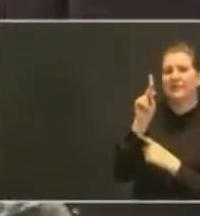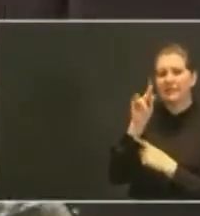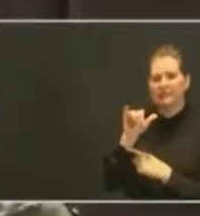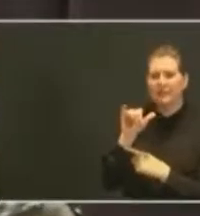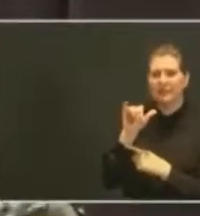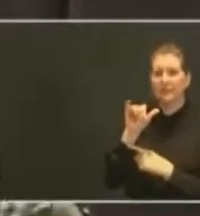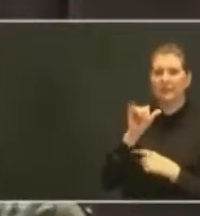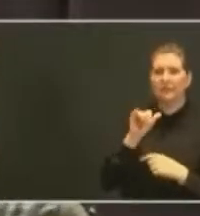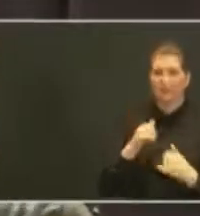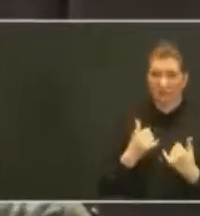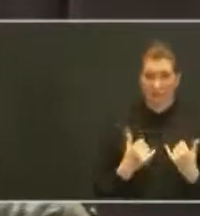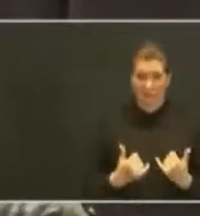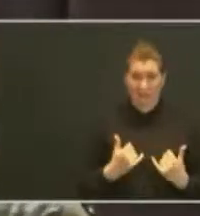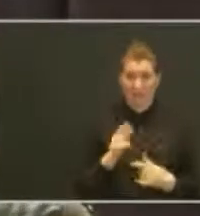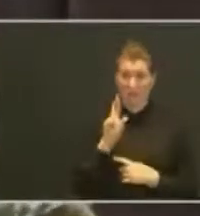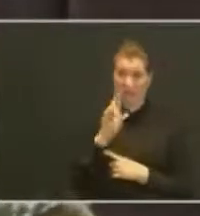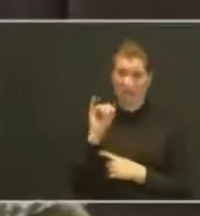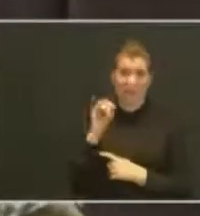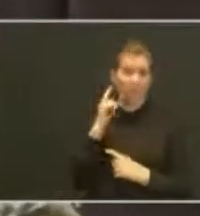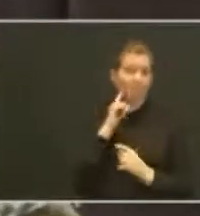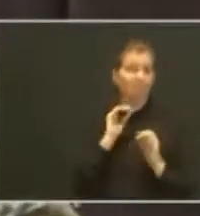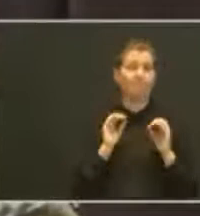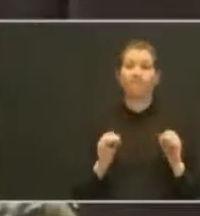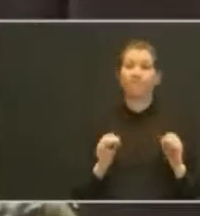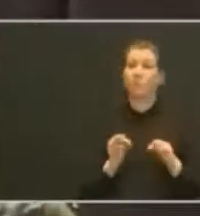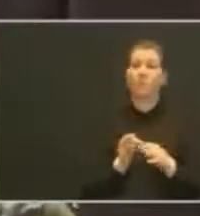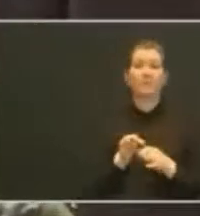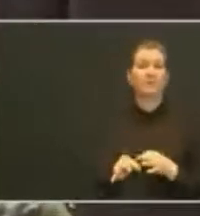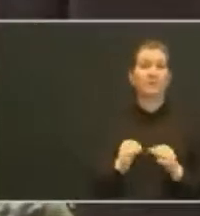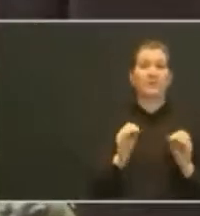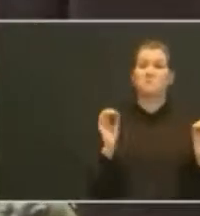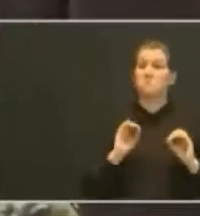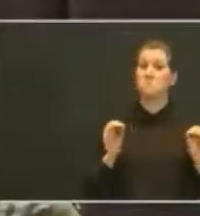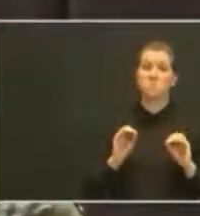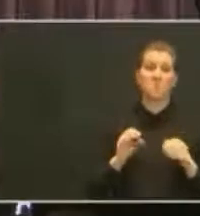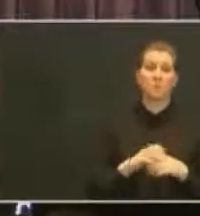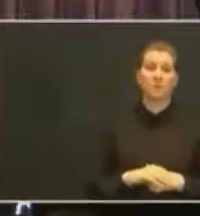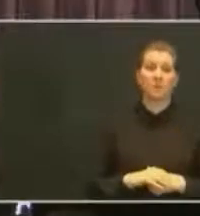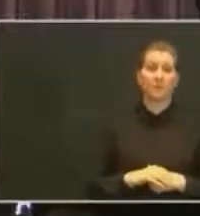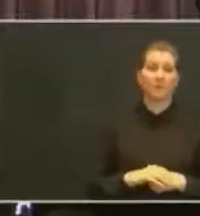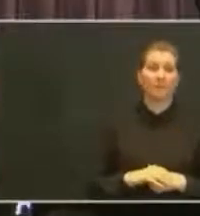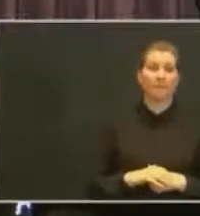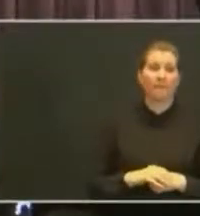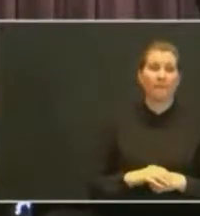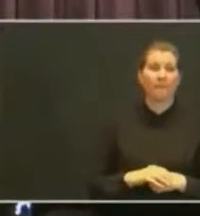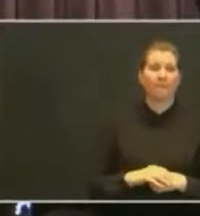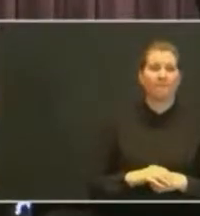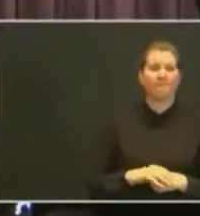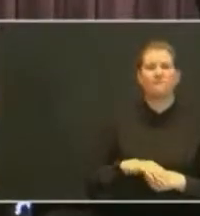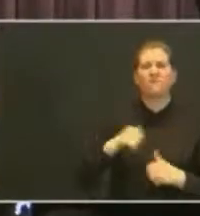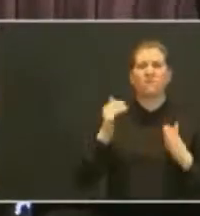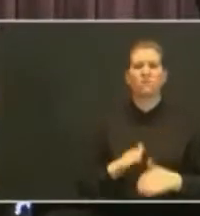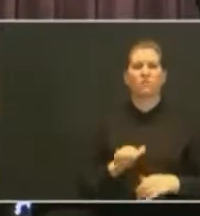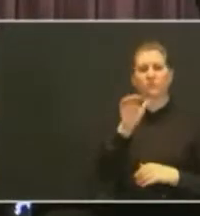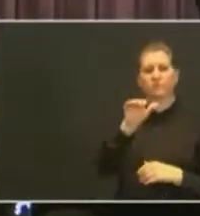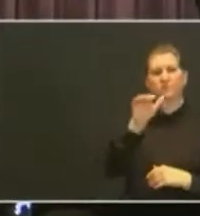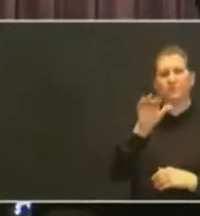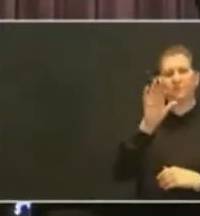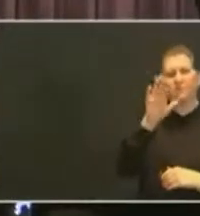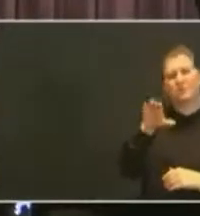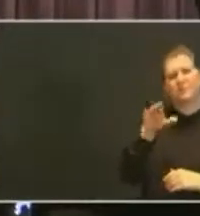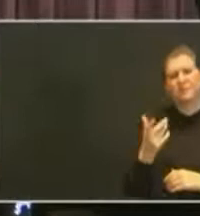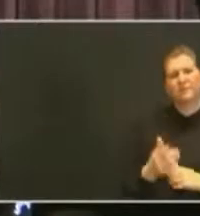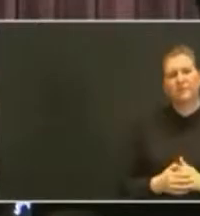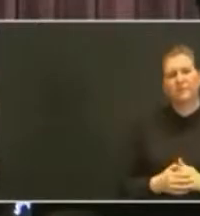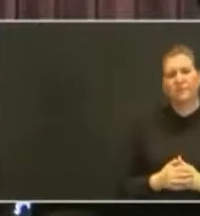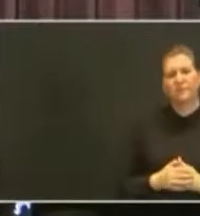have not heard of any delays just yet prior to coming on stage. Dr. Alexander Scott, why not just put an age filter on the sign up?